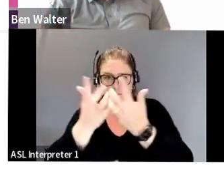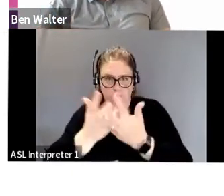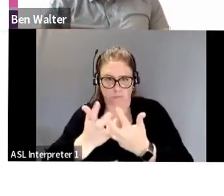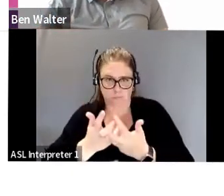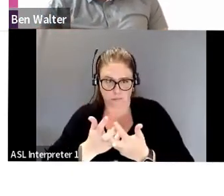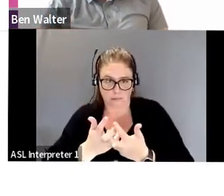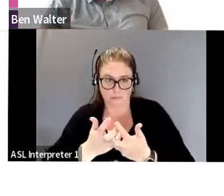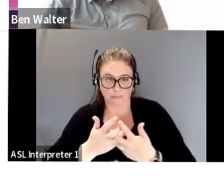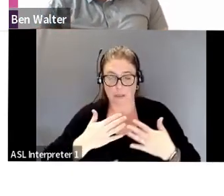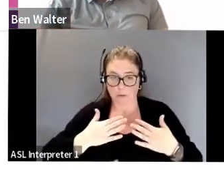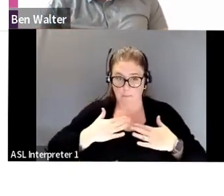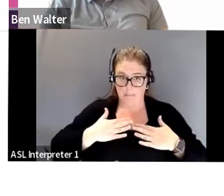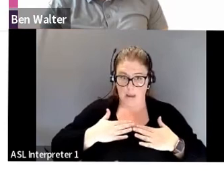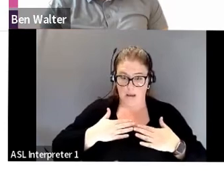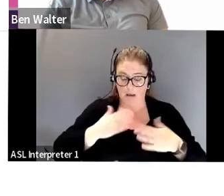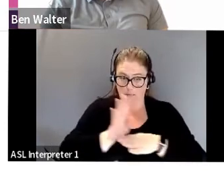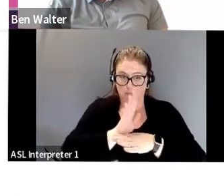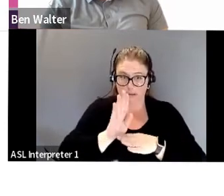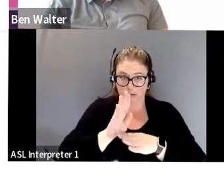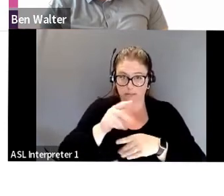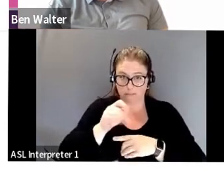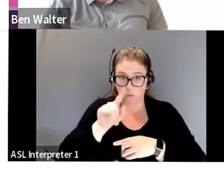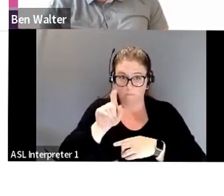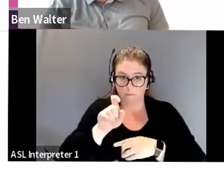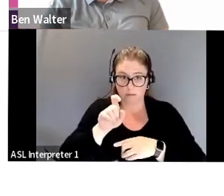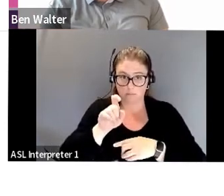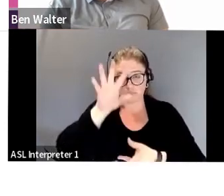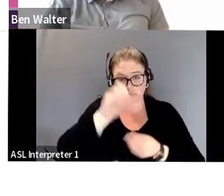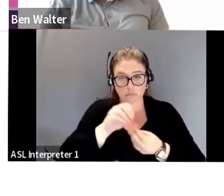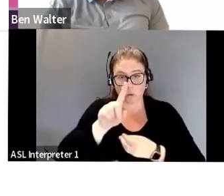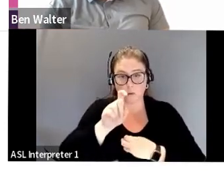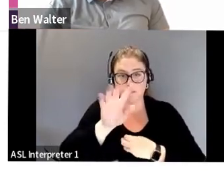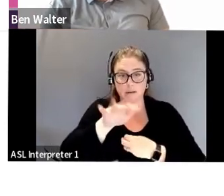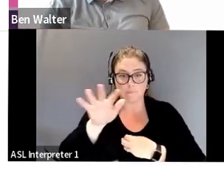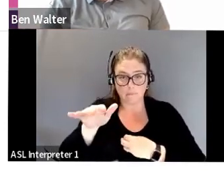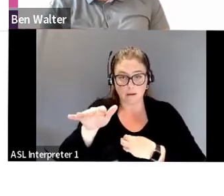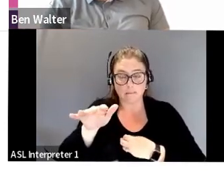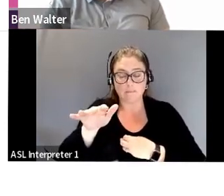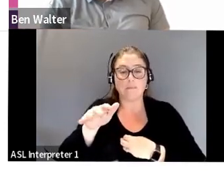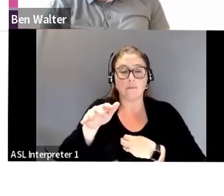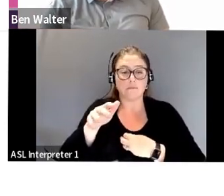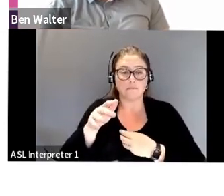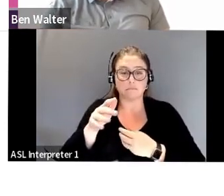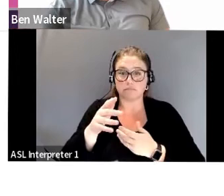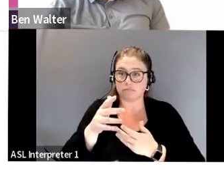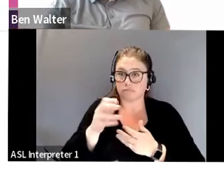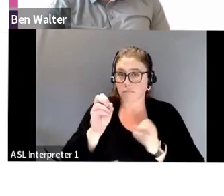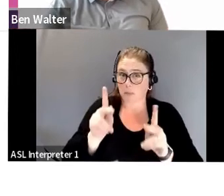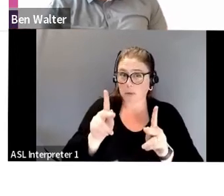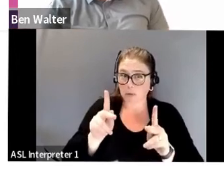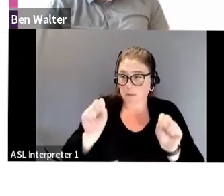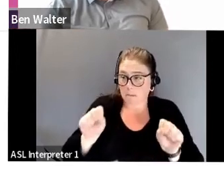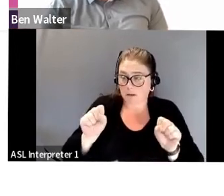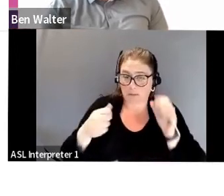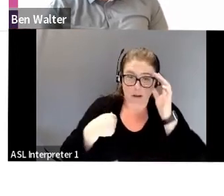business profile, I have 155 funding opportunities that I can potentially take advantage of, which is super